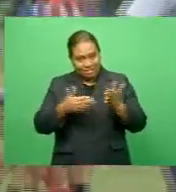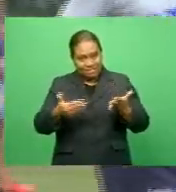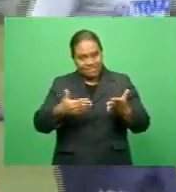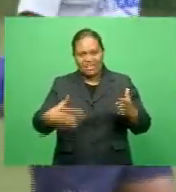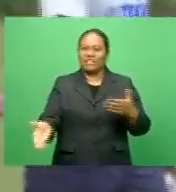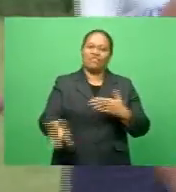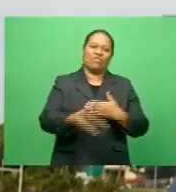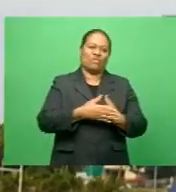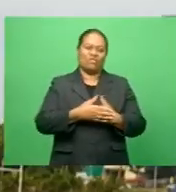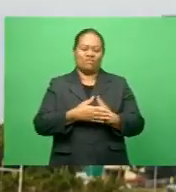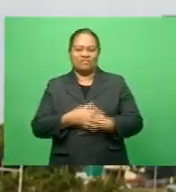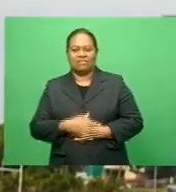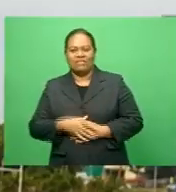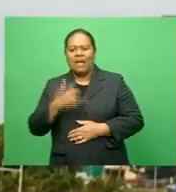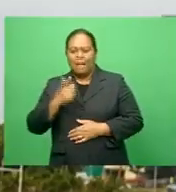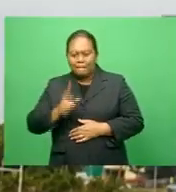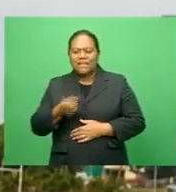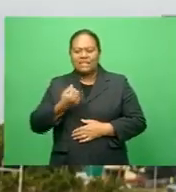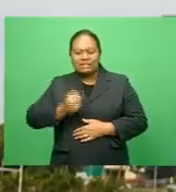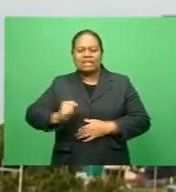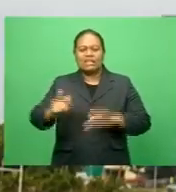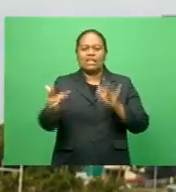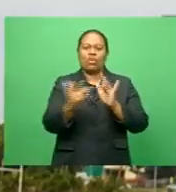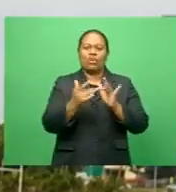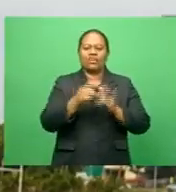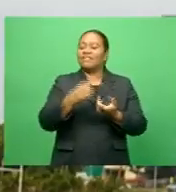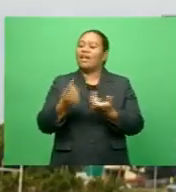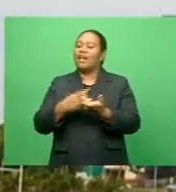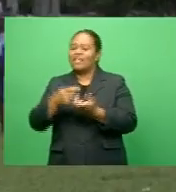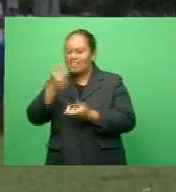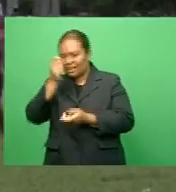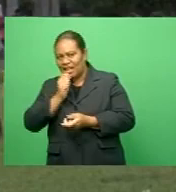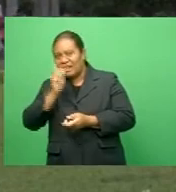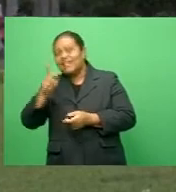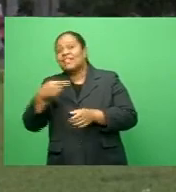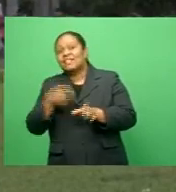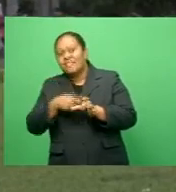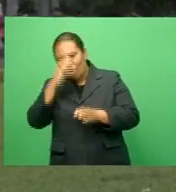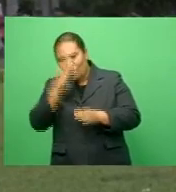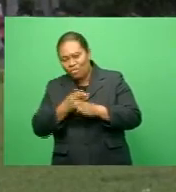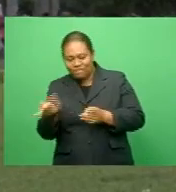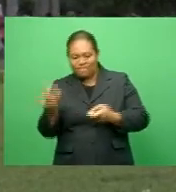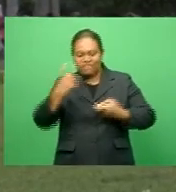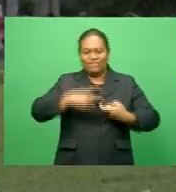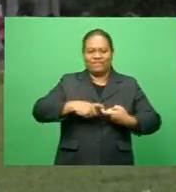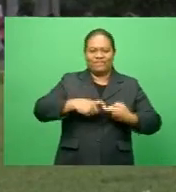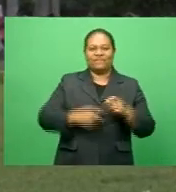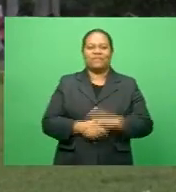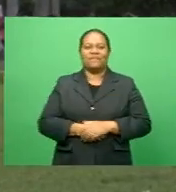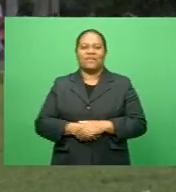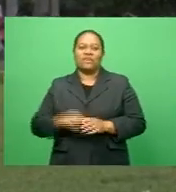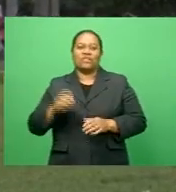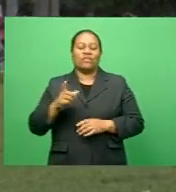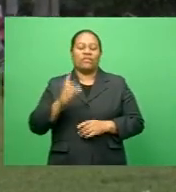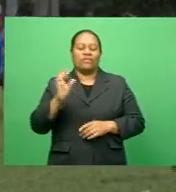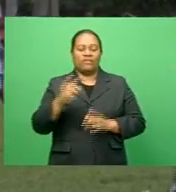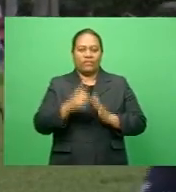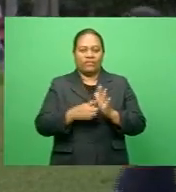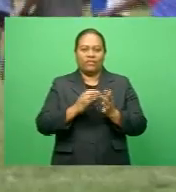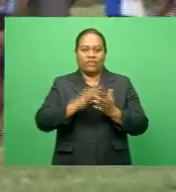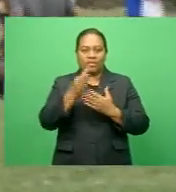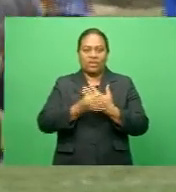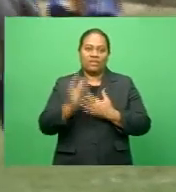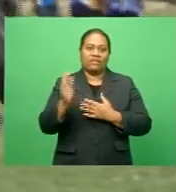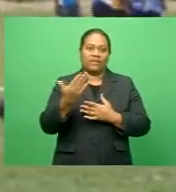hope we're still in talks with these new clubs, and hopefully we can get them on board next year. The upcoming Fabulous 5 next February will be an avenue